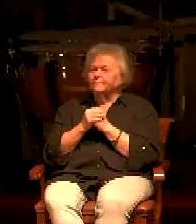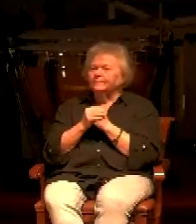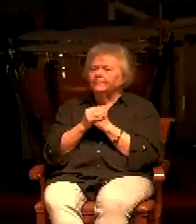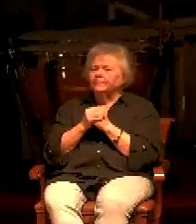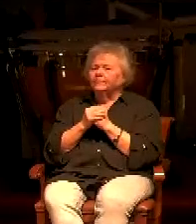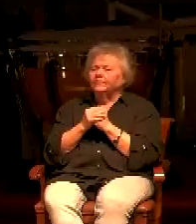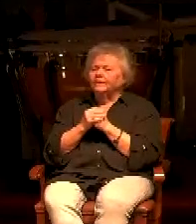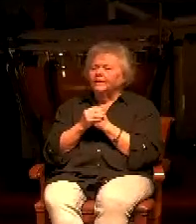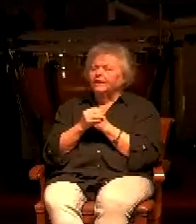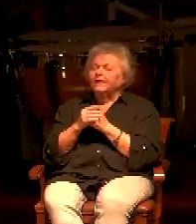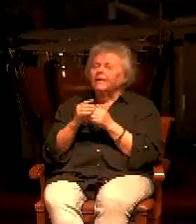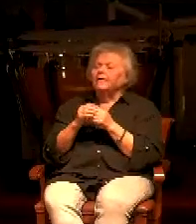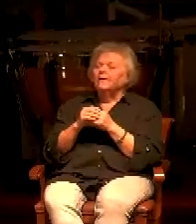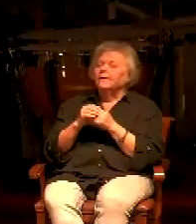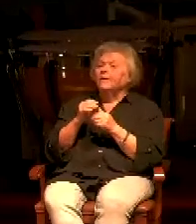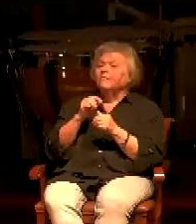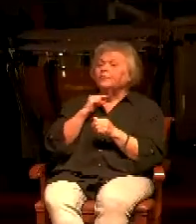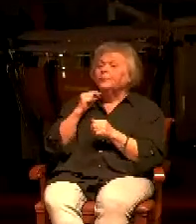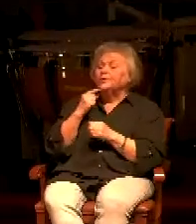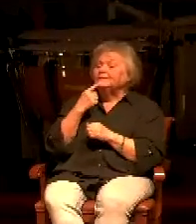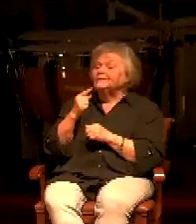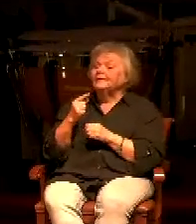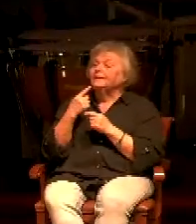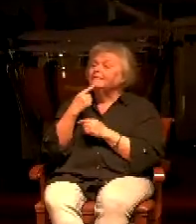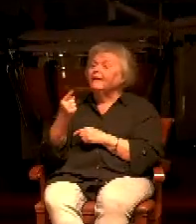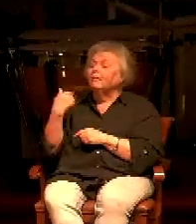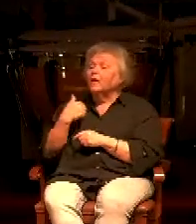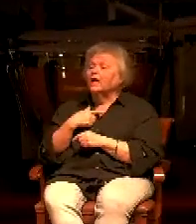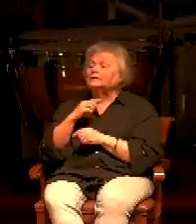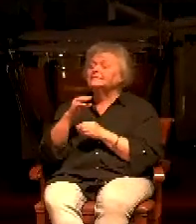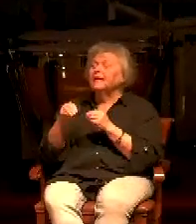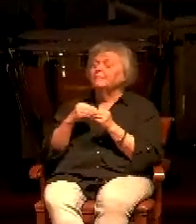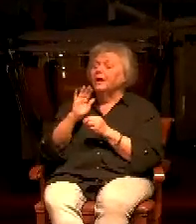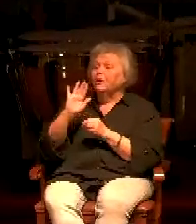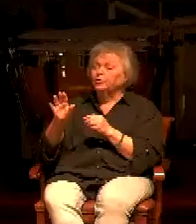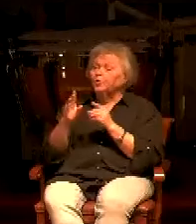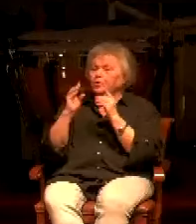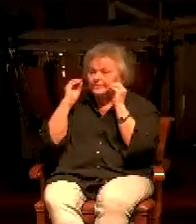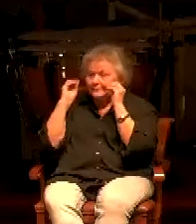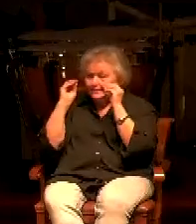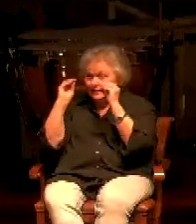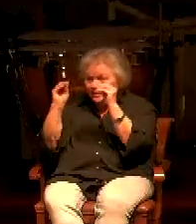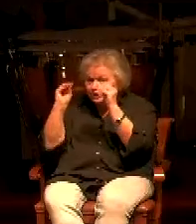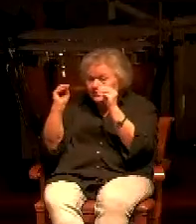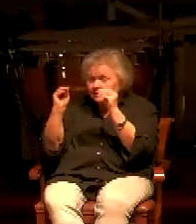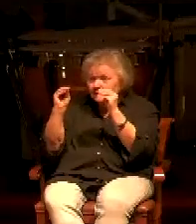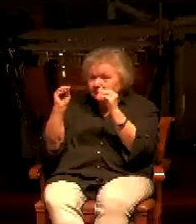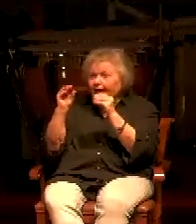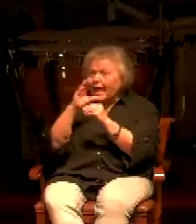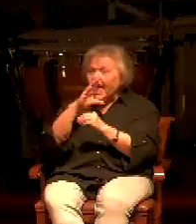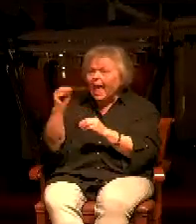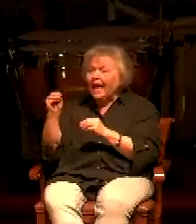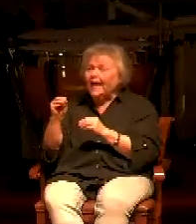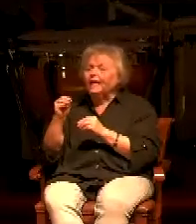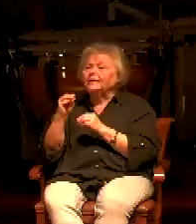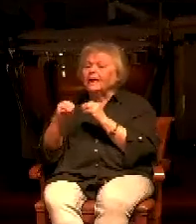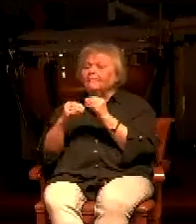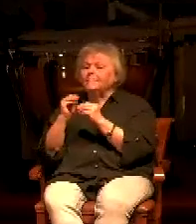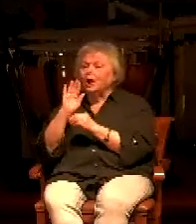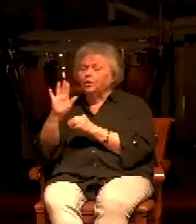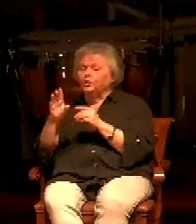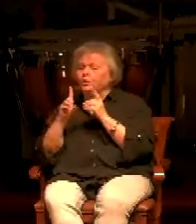about your teaching and your disciples. What have you been saying? Now, what Ananias is doing is he's trying to gather